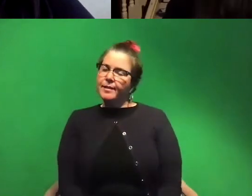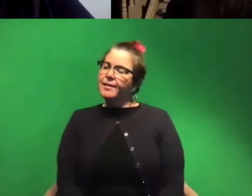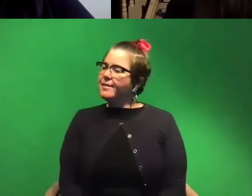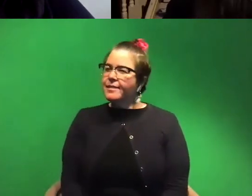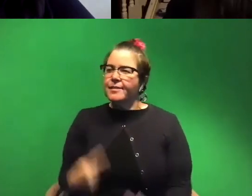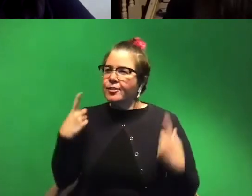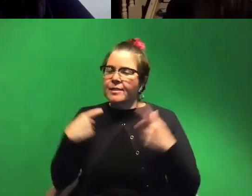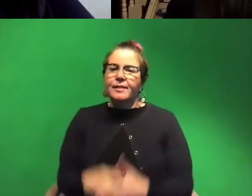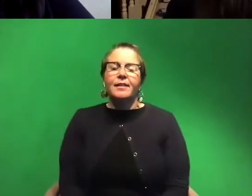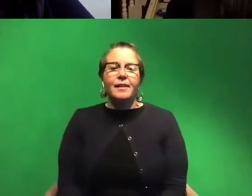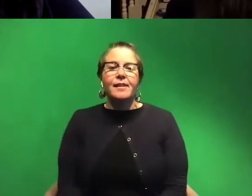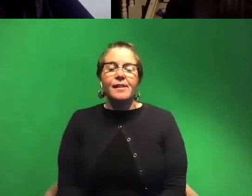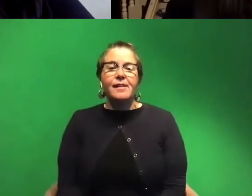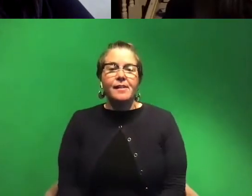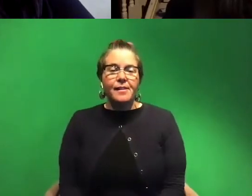They're